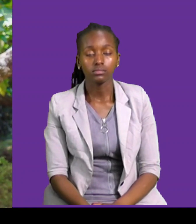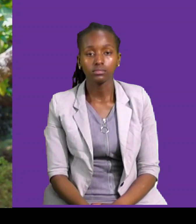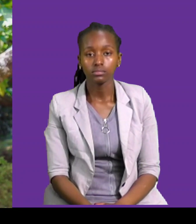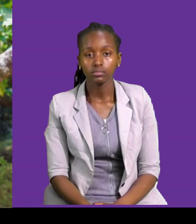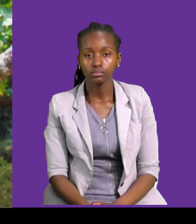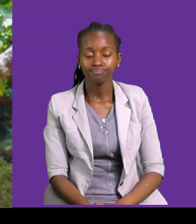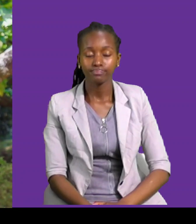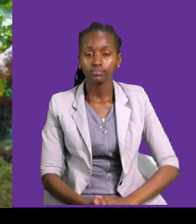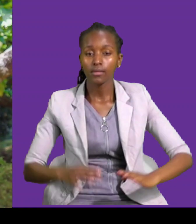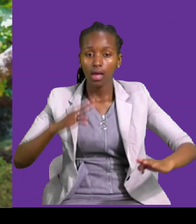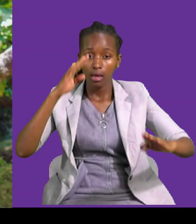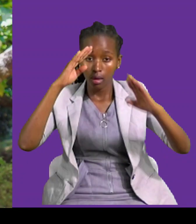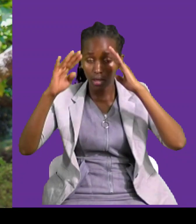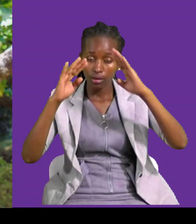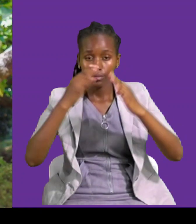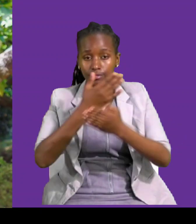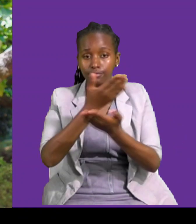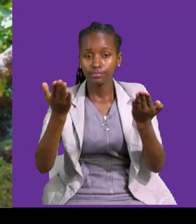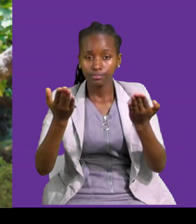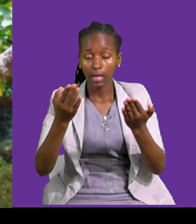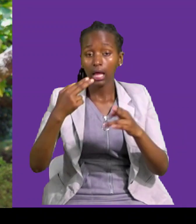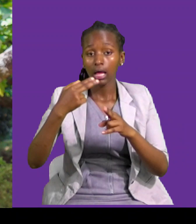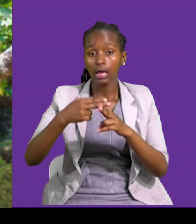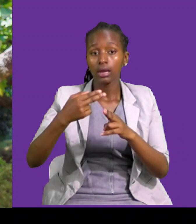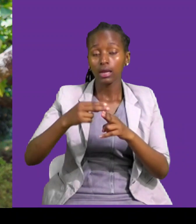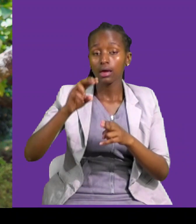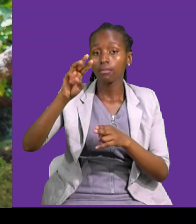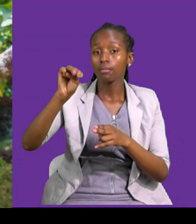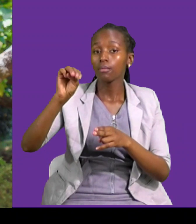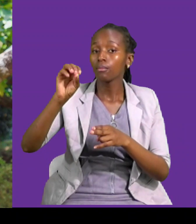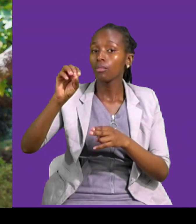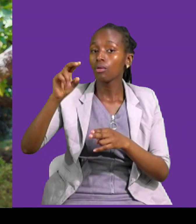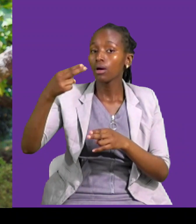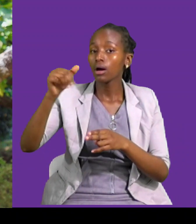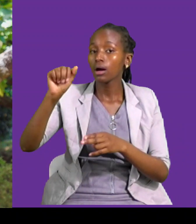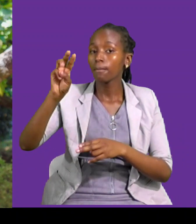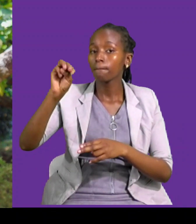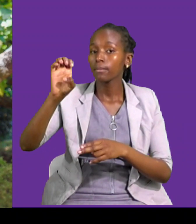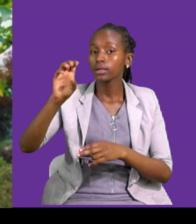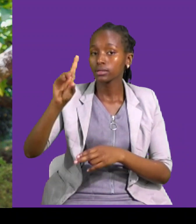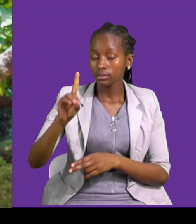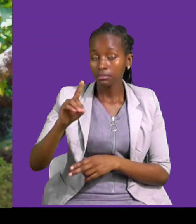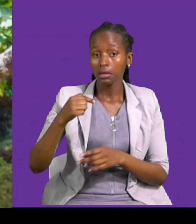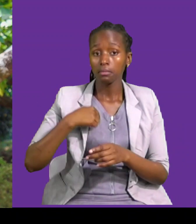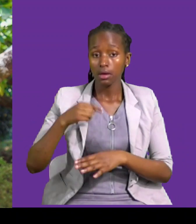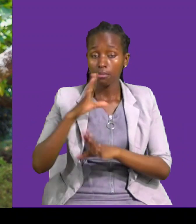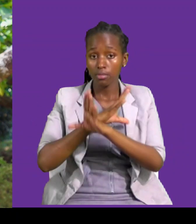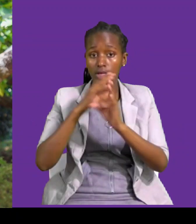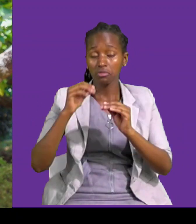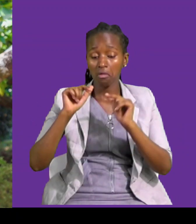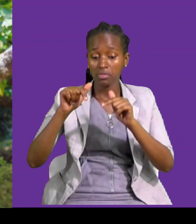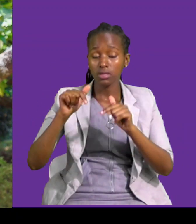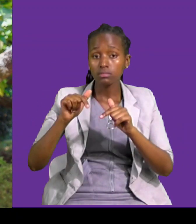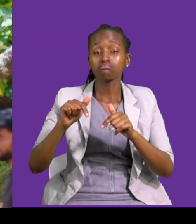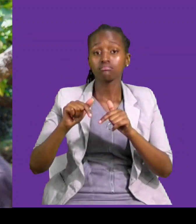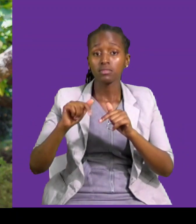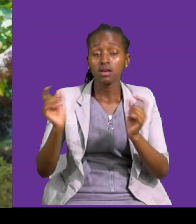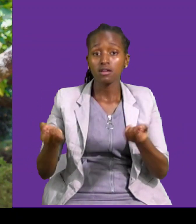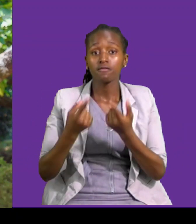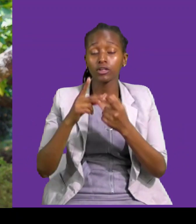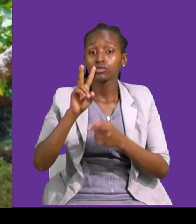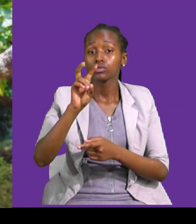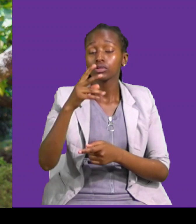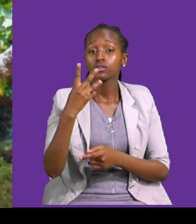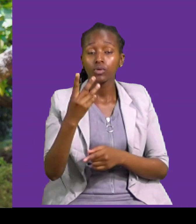So, hello everyone. My name is Mohamed Dhraief. I am the president of Applied Machine Learning Days Africa 2024. I'm also one of the co-founders of